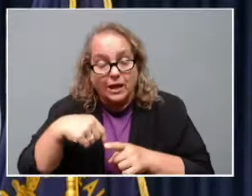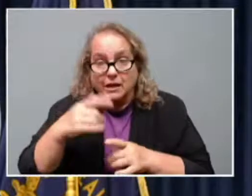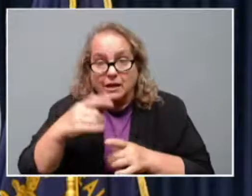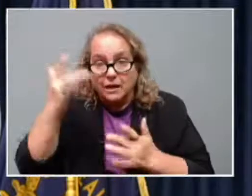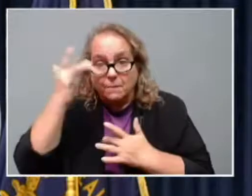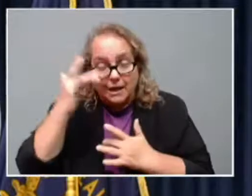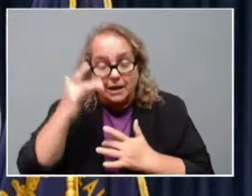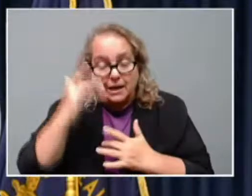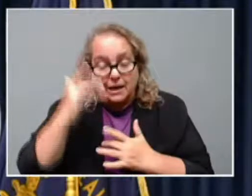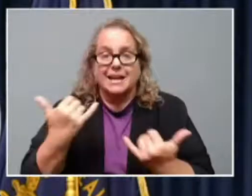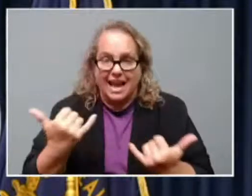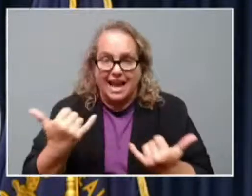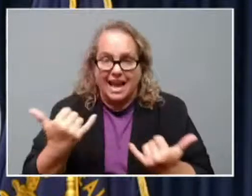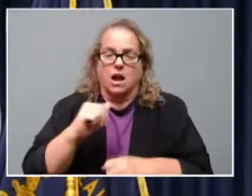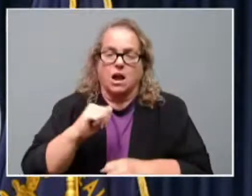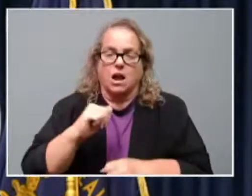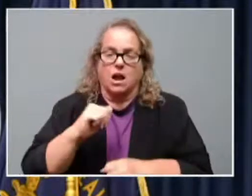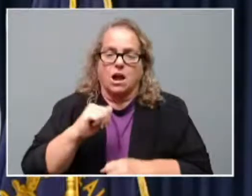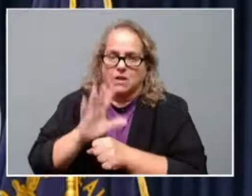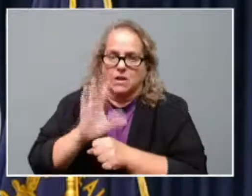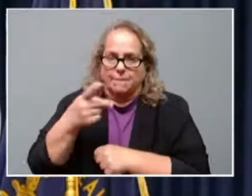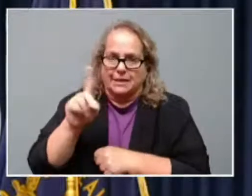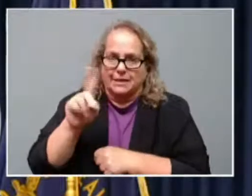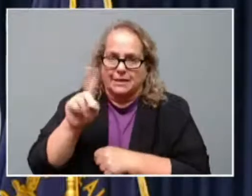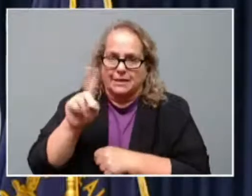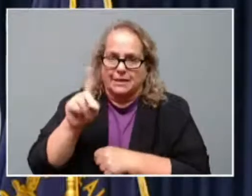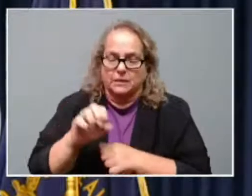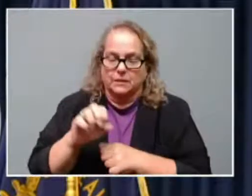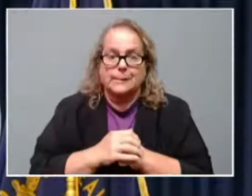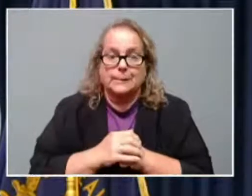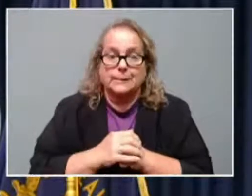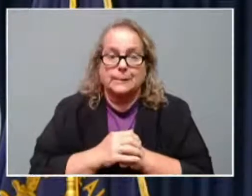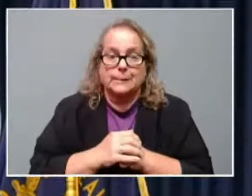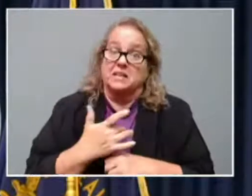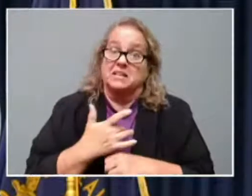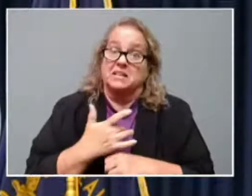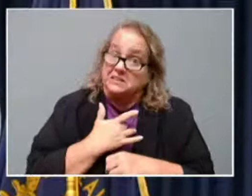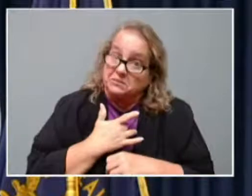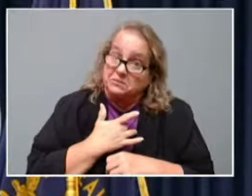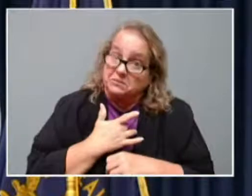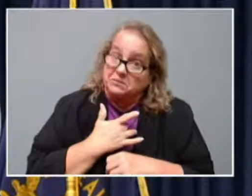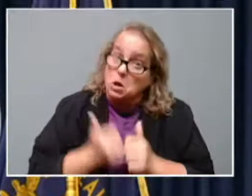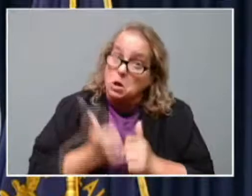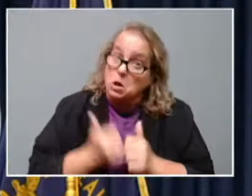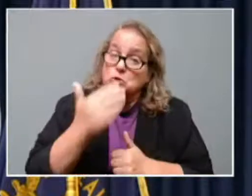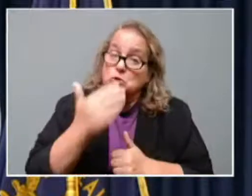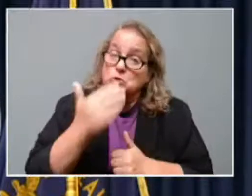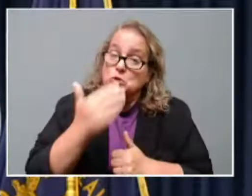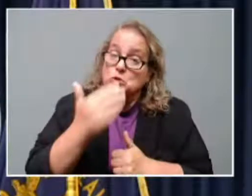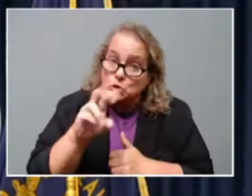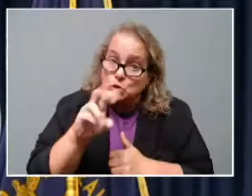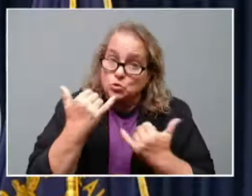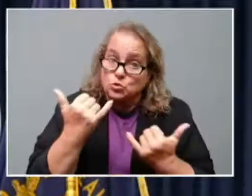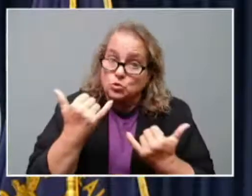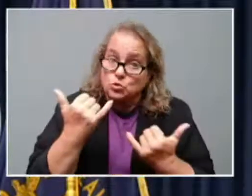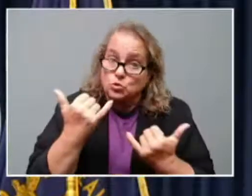update. Generally, good news today. Few small things that we're going to need to